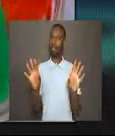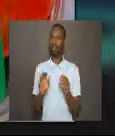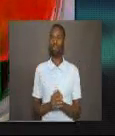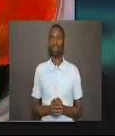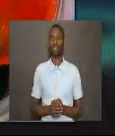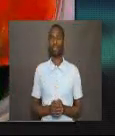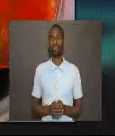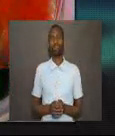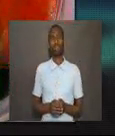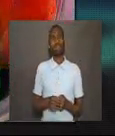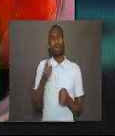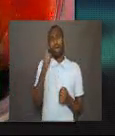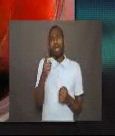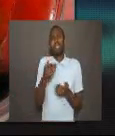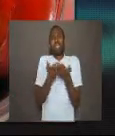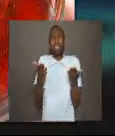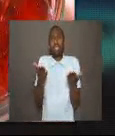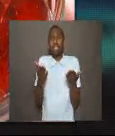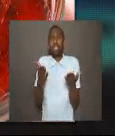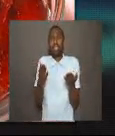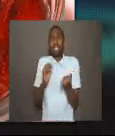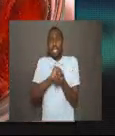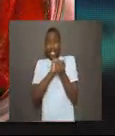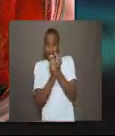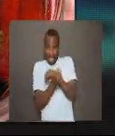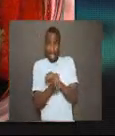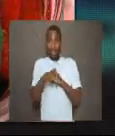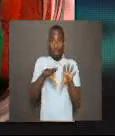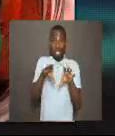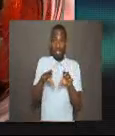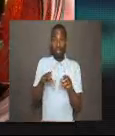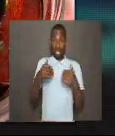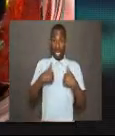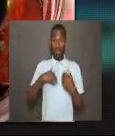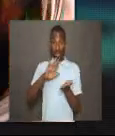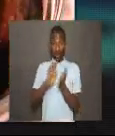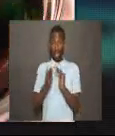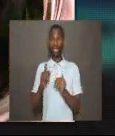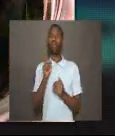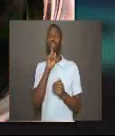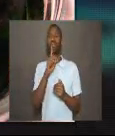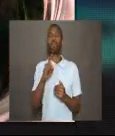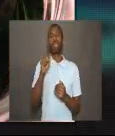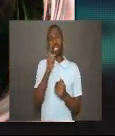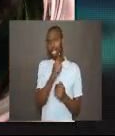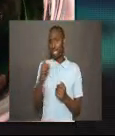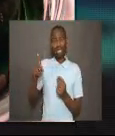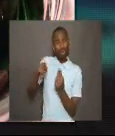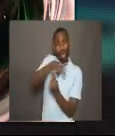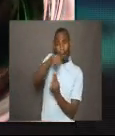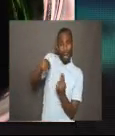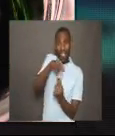When a substance changes state from liquid to gas, its particles